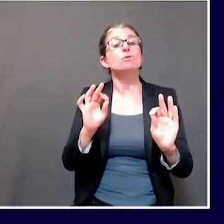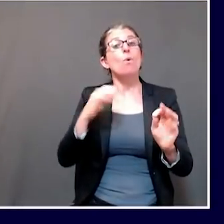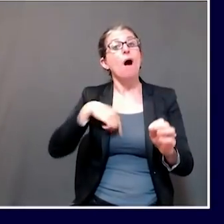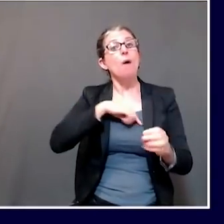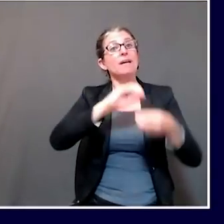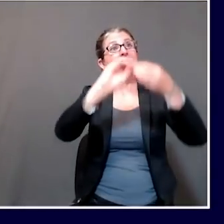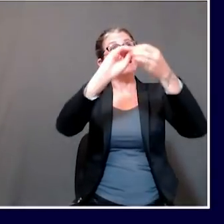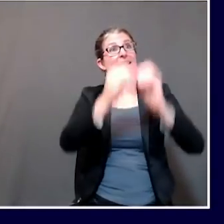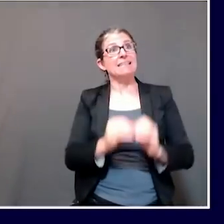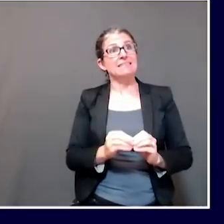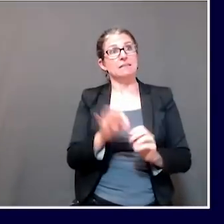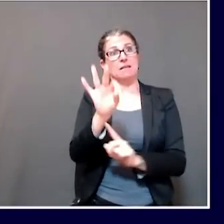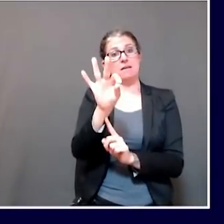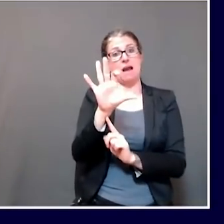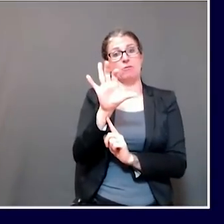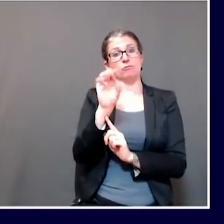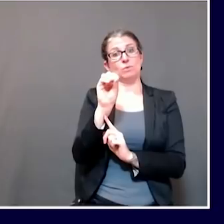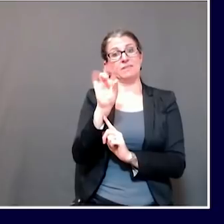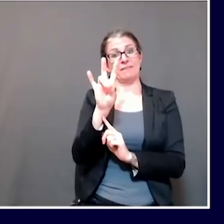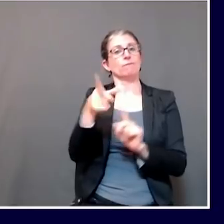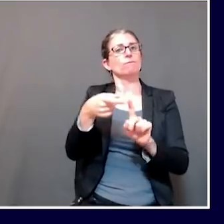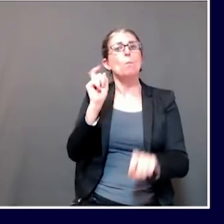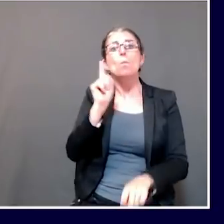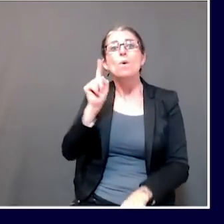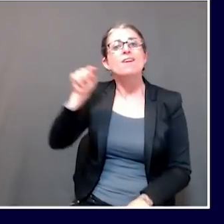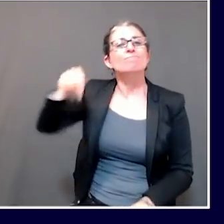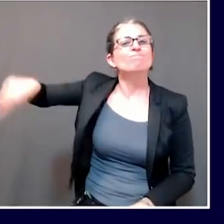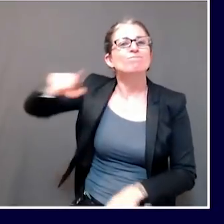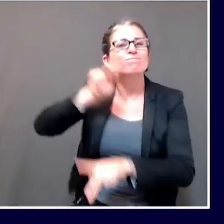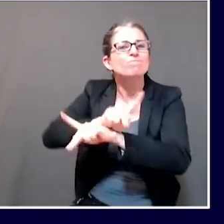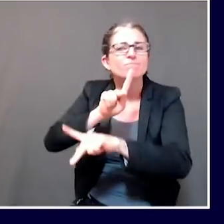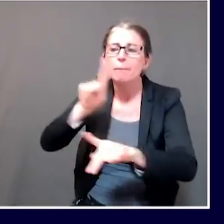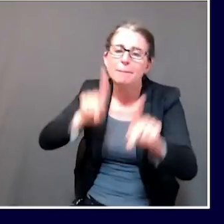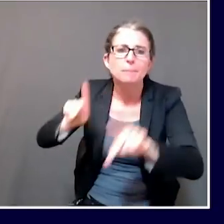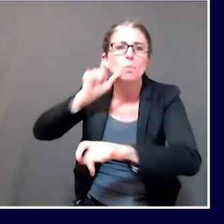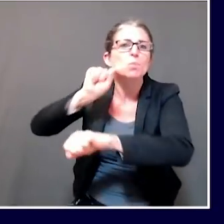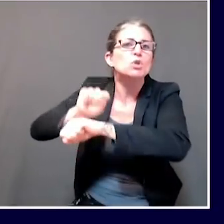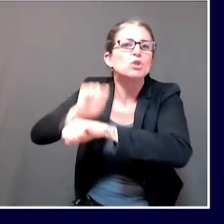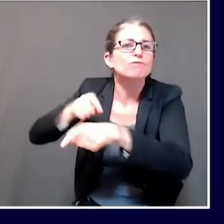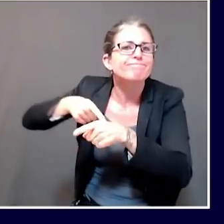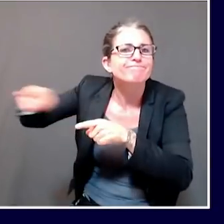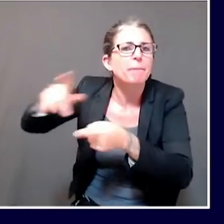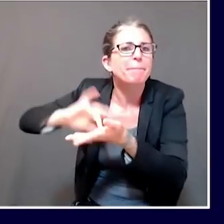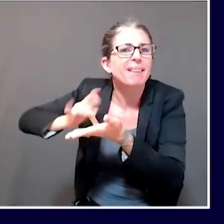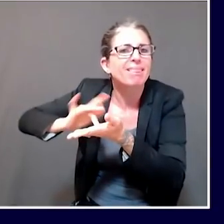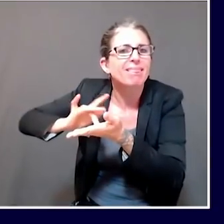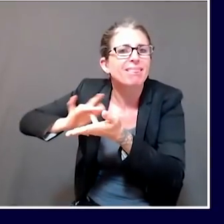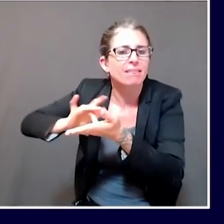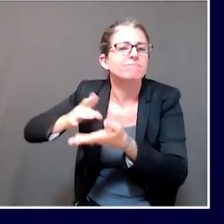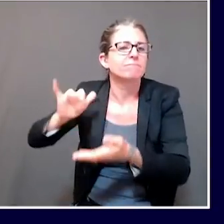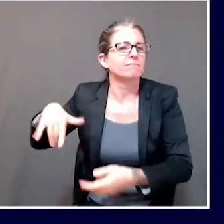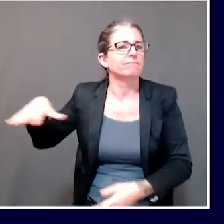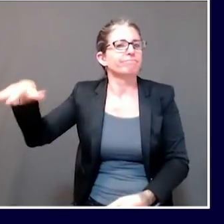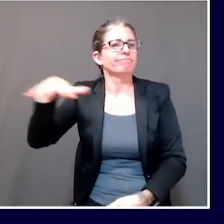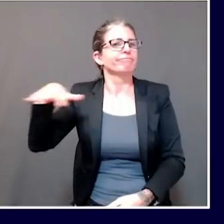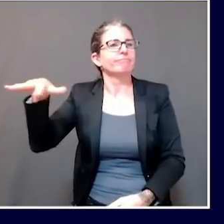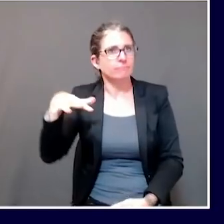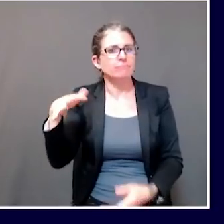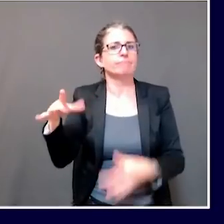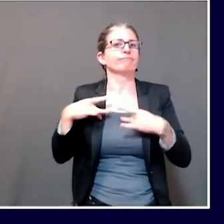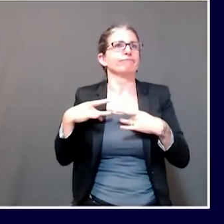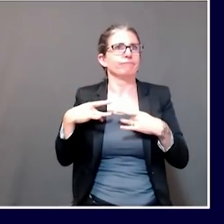907 are healthcare workers. I'd like to take a moment to provide updates on some of the outbreaks that Maine